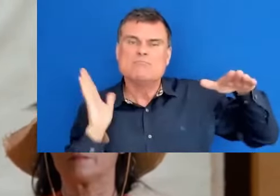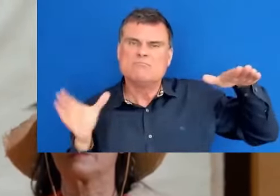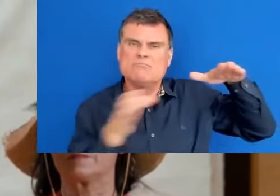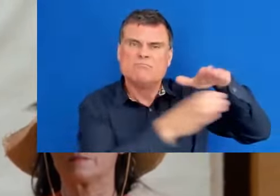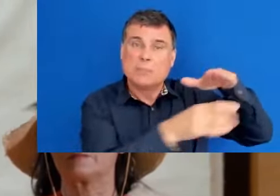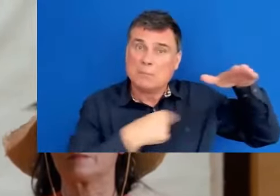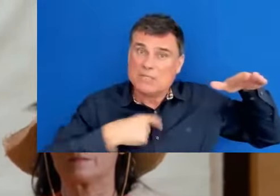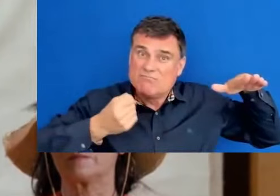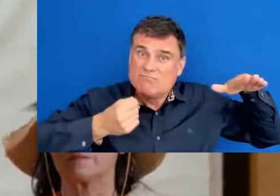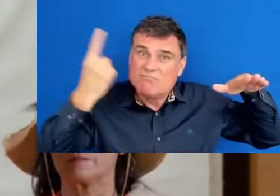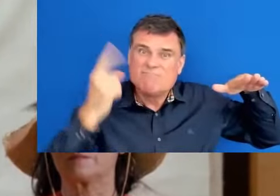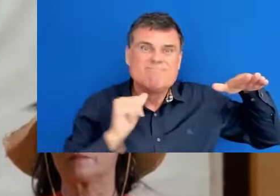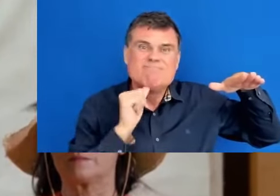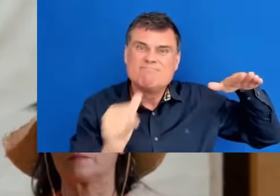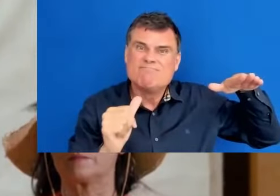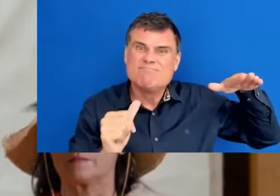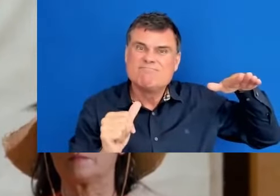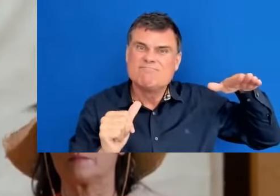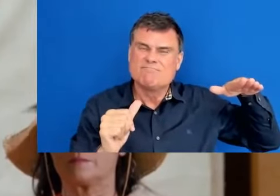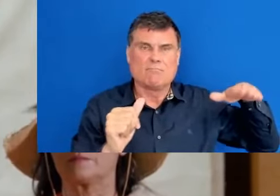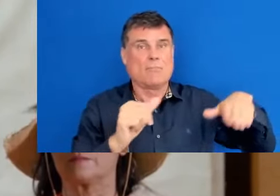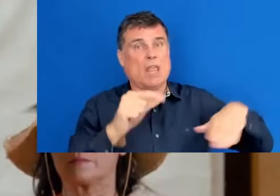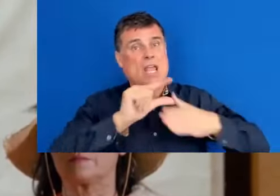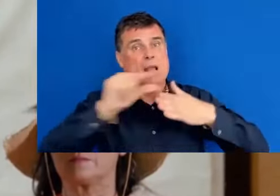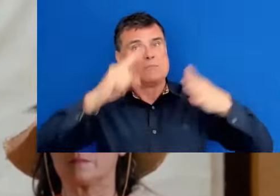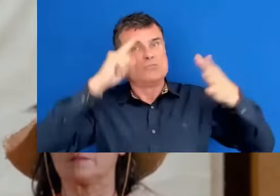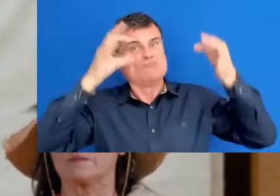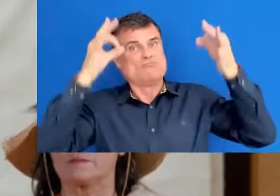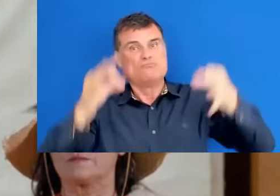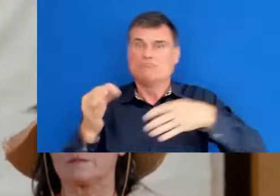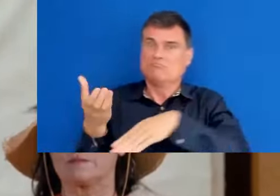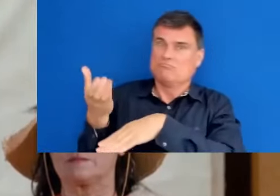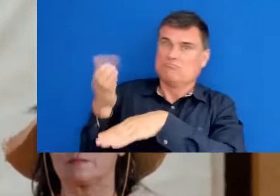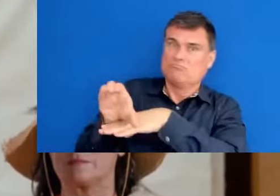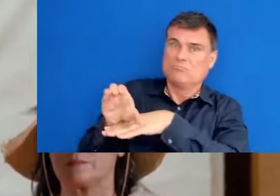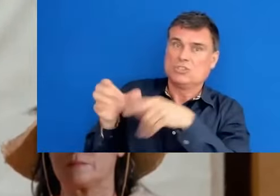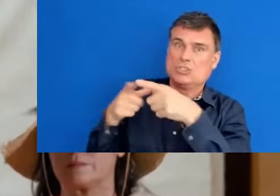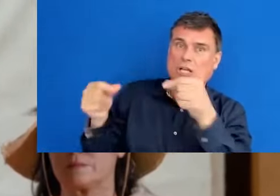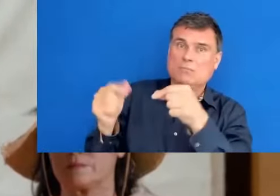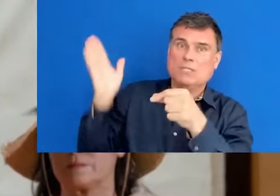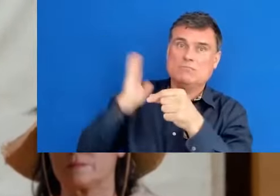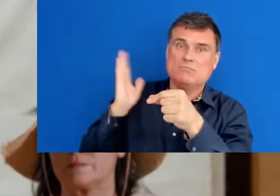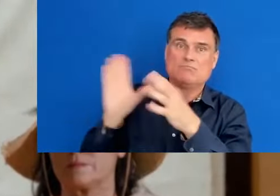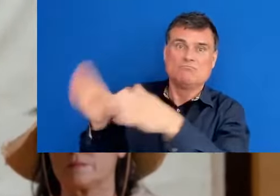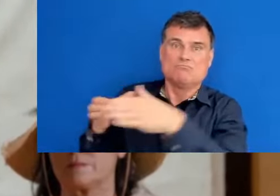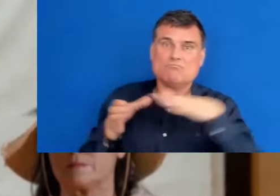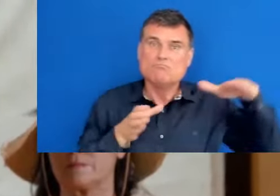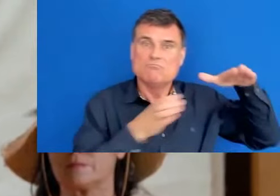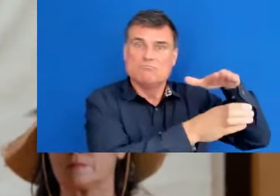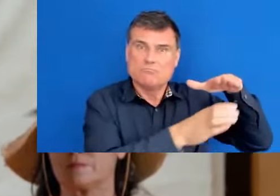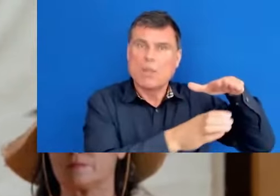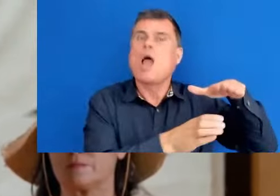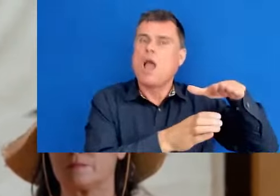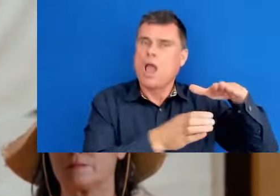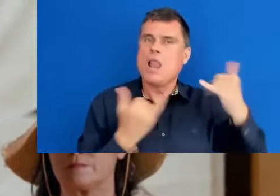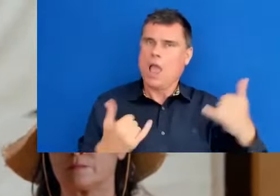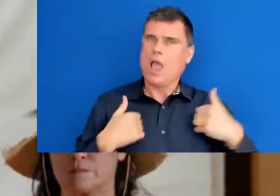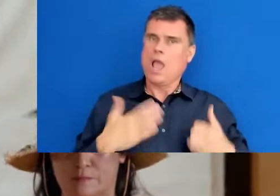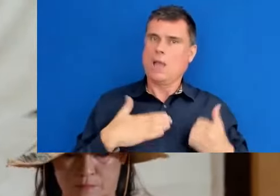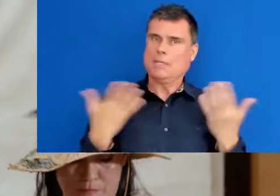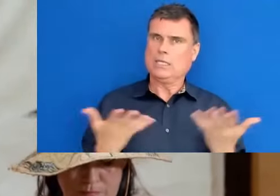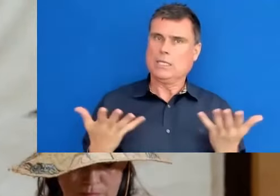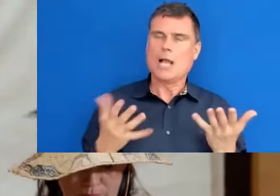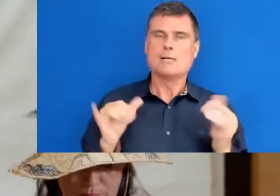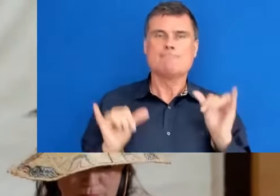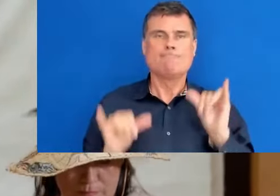my head around, but these were the government decisions of the day. And so I'm very pleased to be here today